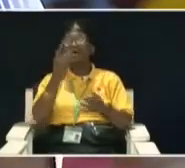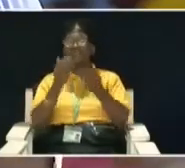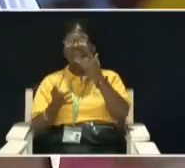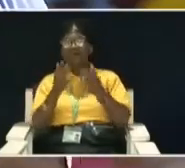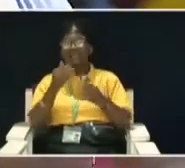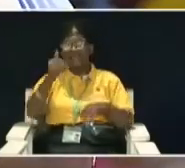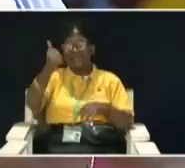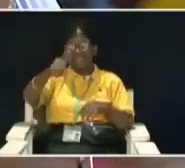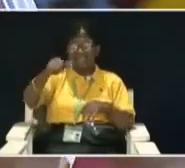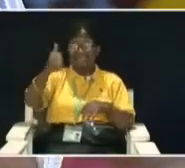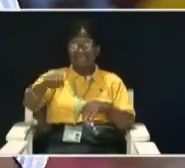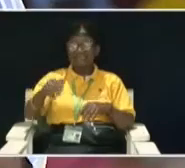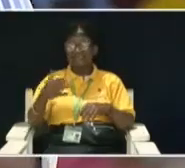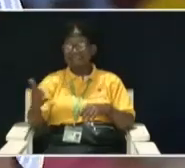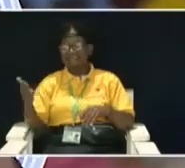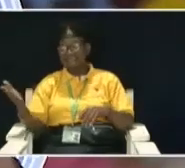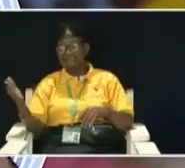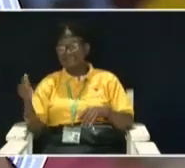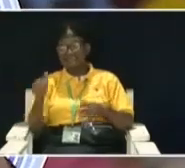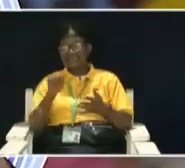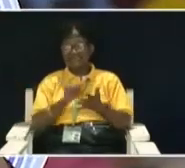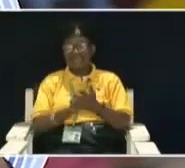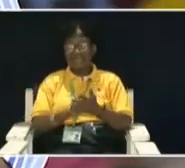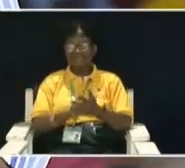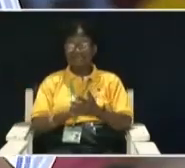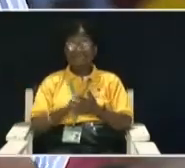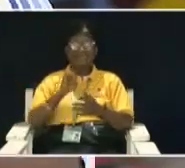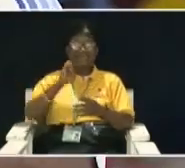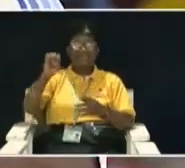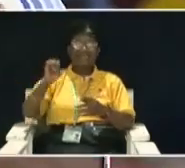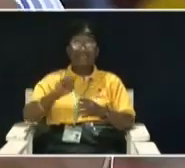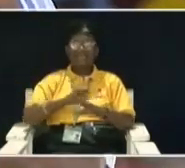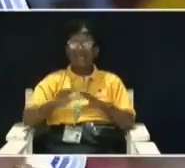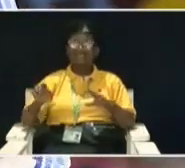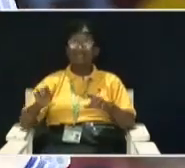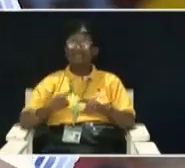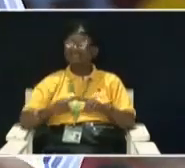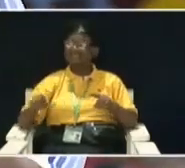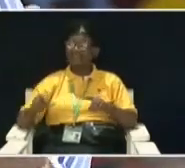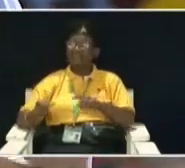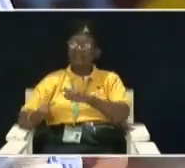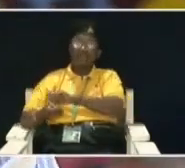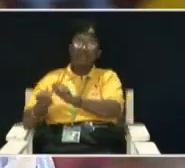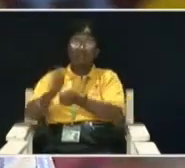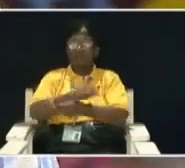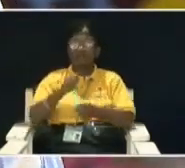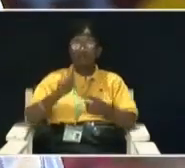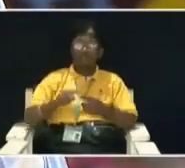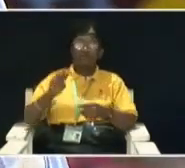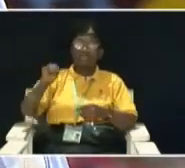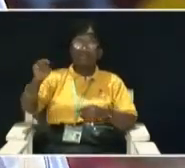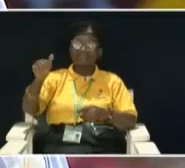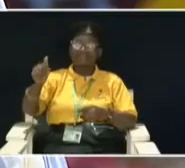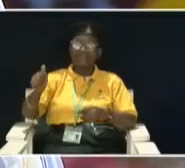Anything that it cannot turn to itself, it will reduce it to ashes.